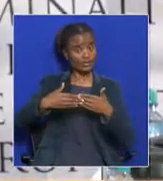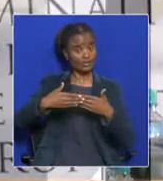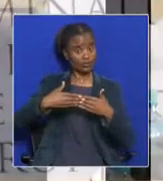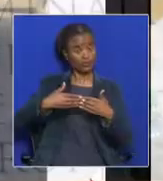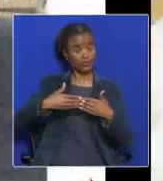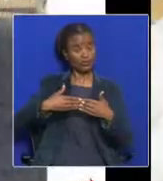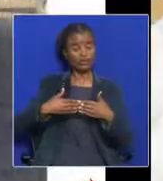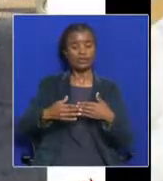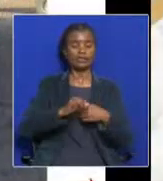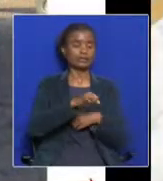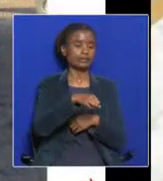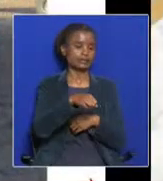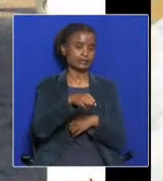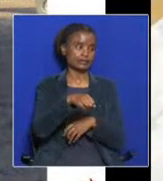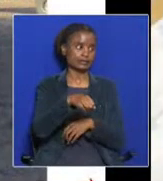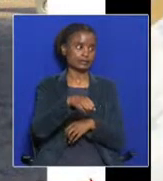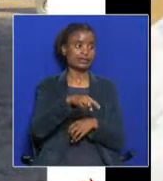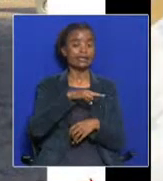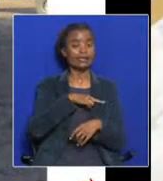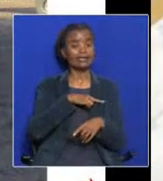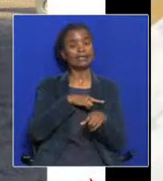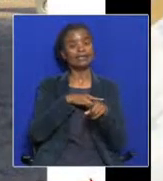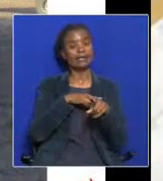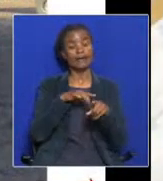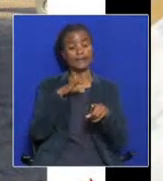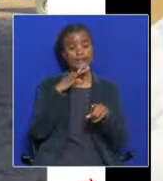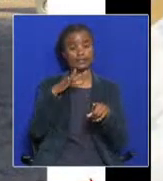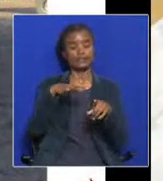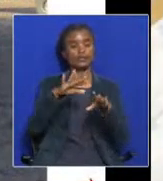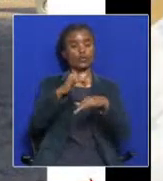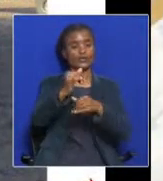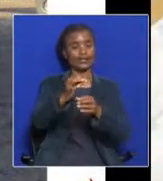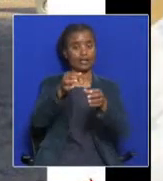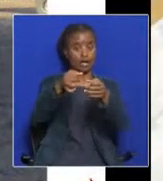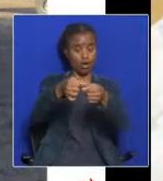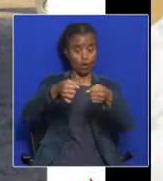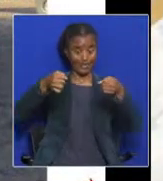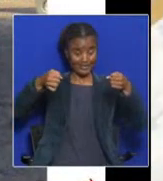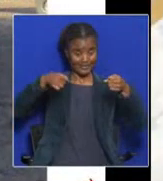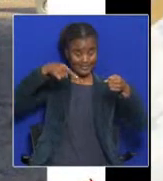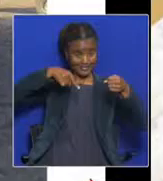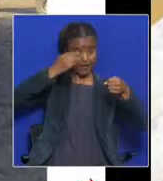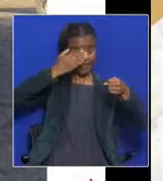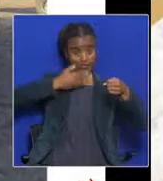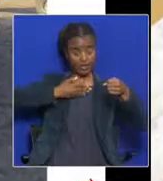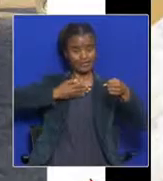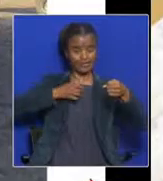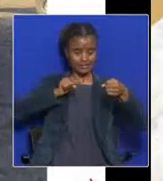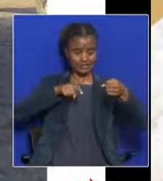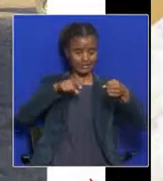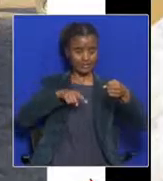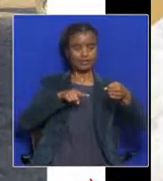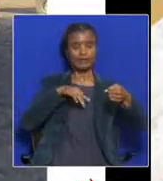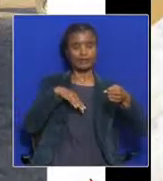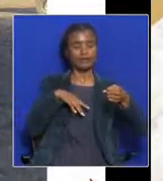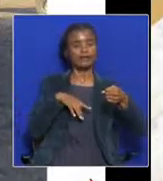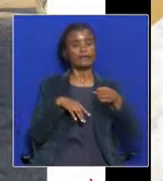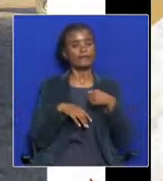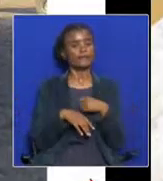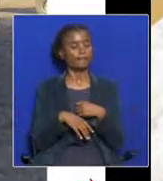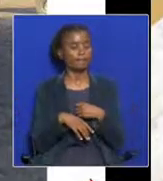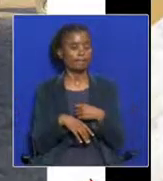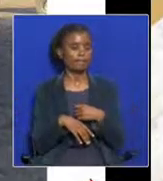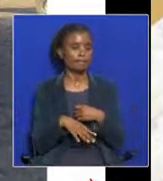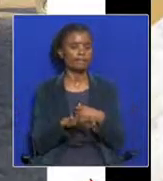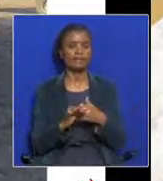the part where you open the container. Okay. For purposes of engagement, I'll call it the front of the container. Yes. Which renders the side and the